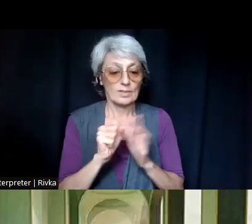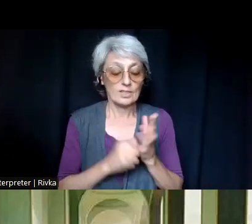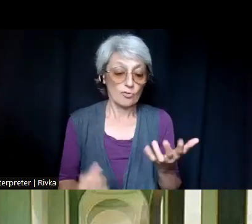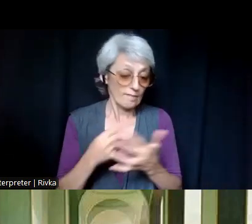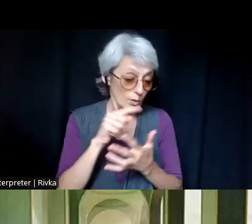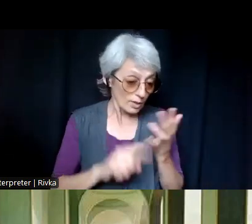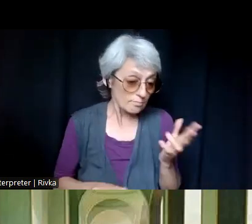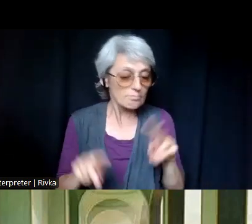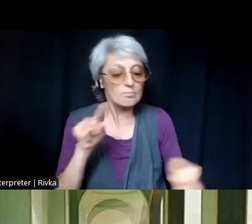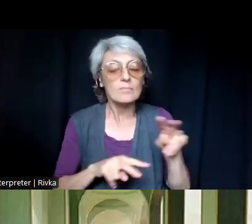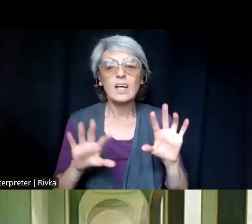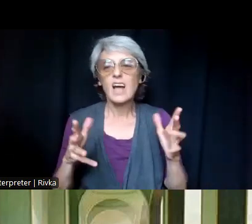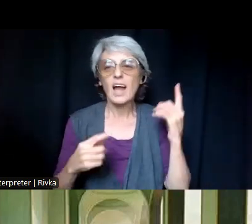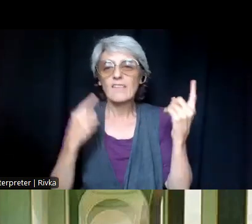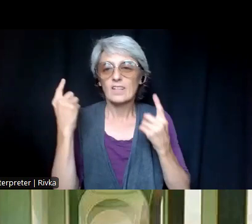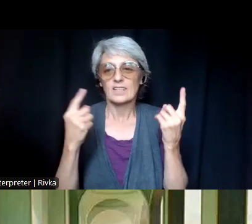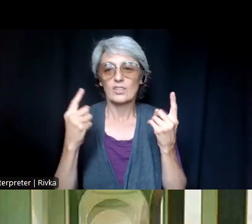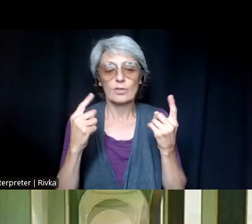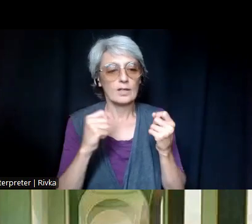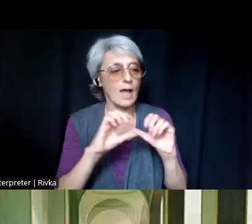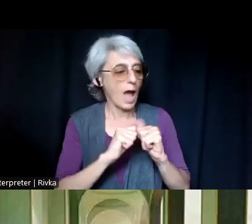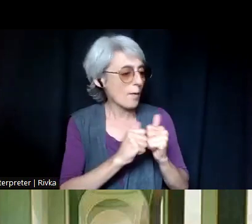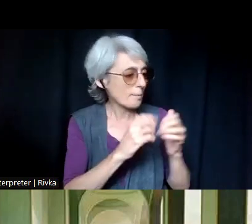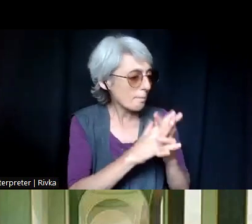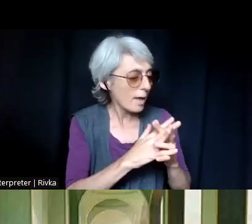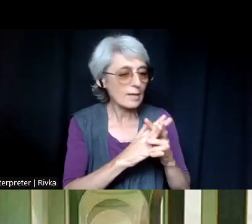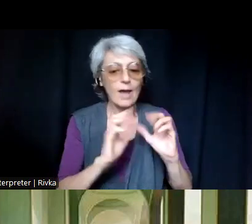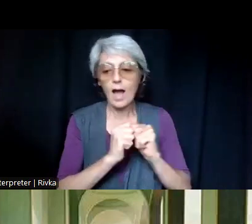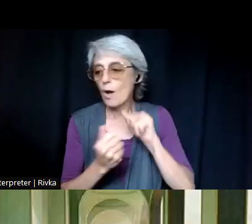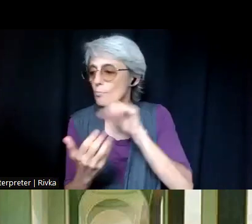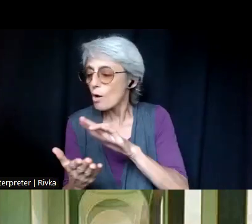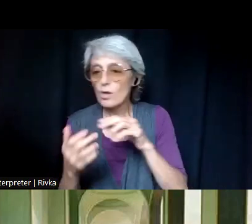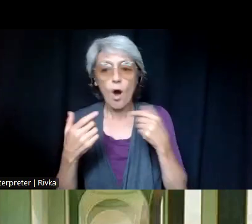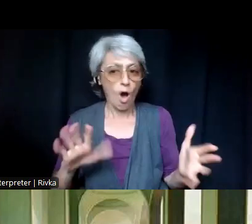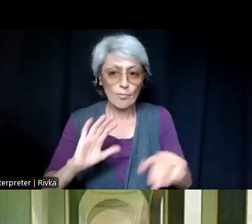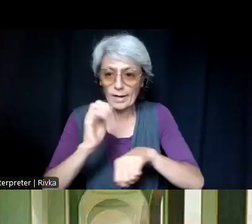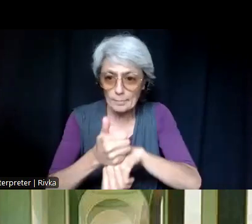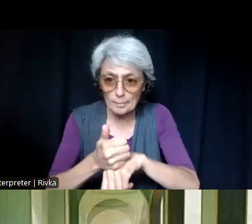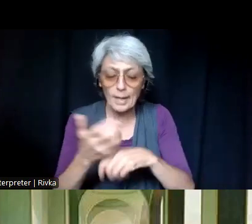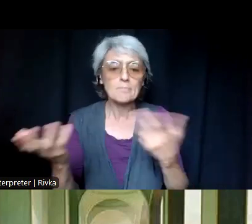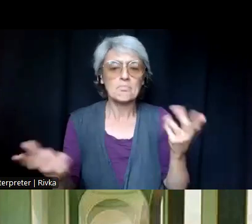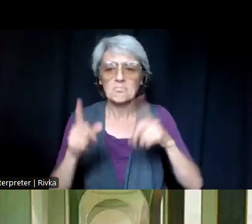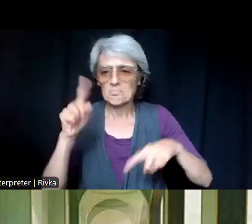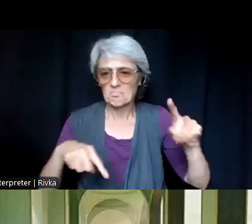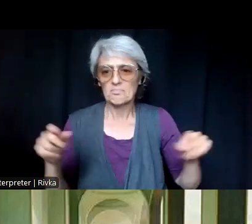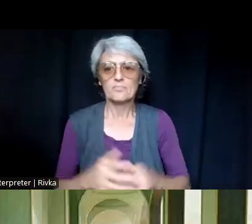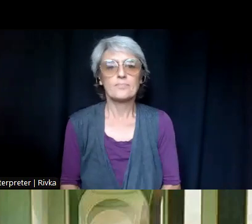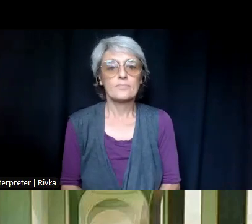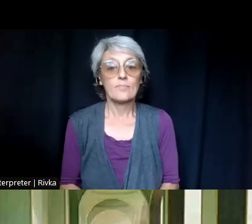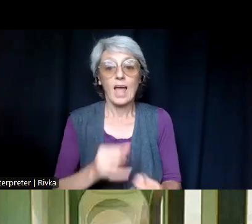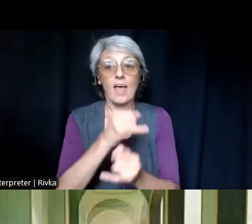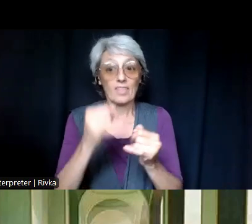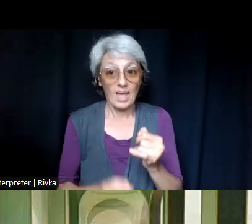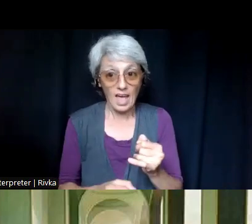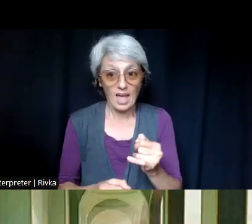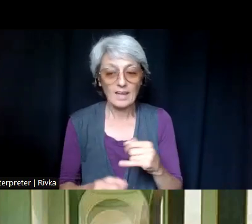considering implementation, considering approaches, or are implementing. And we'll have the opportunity at the end to hear